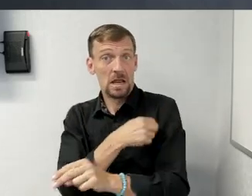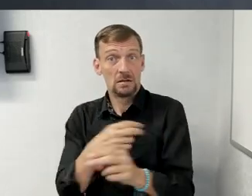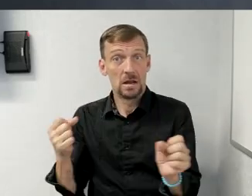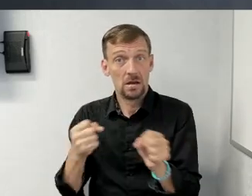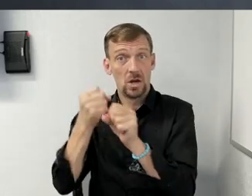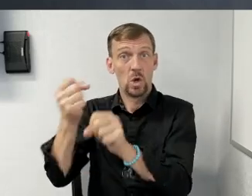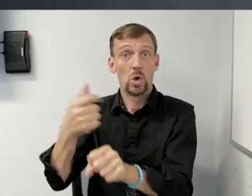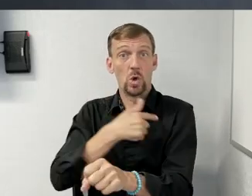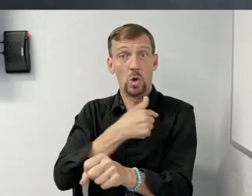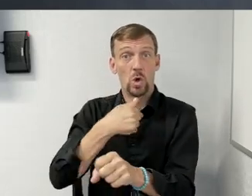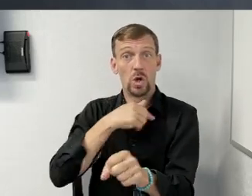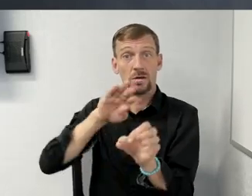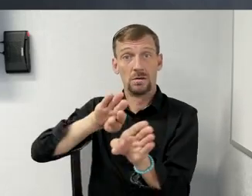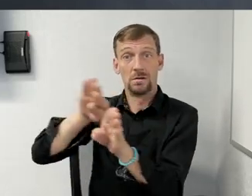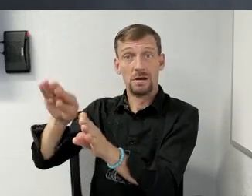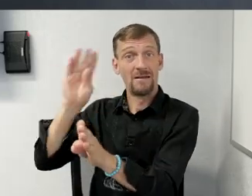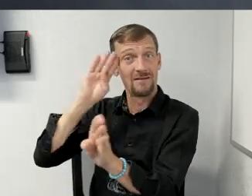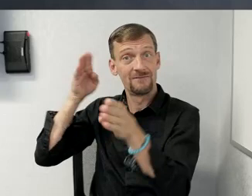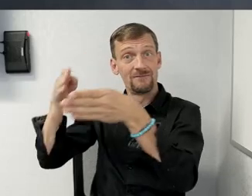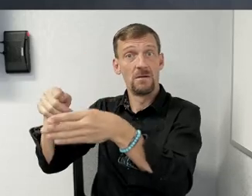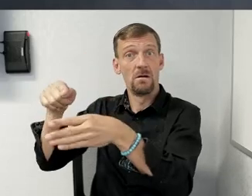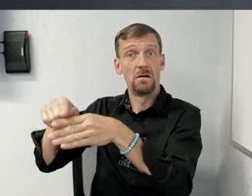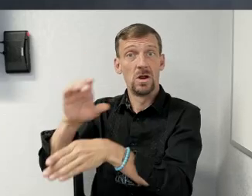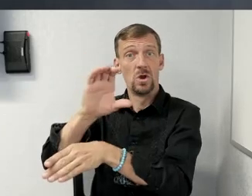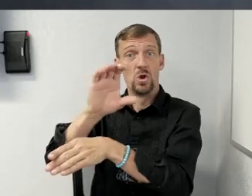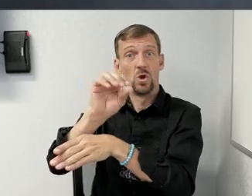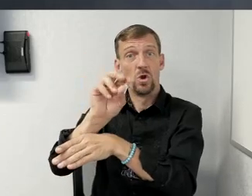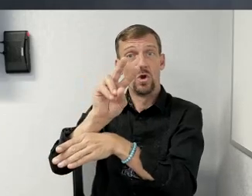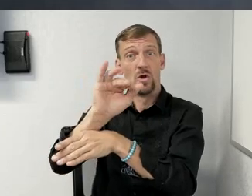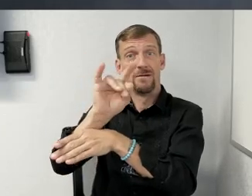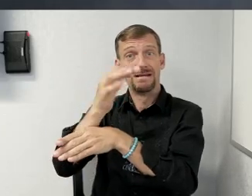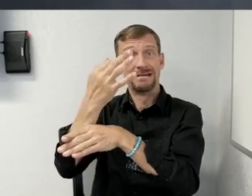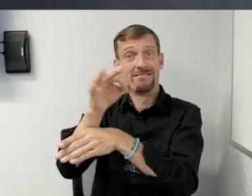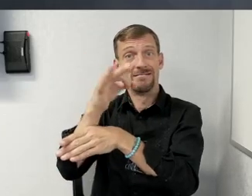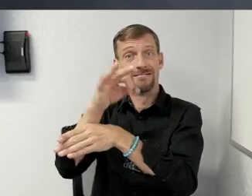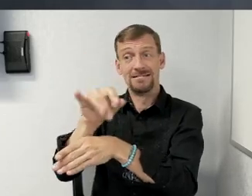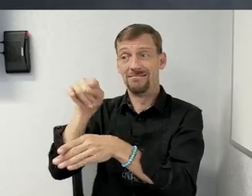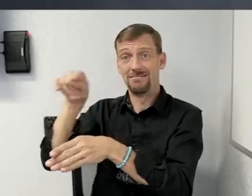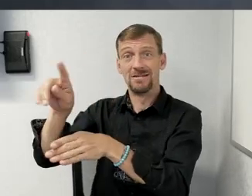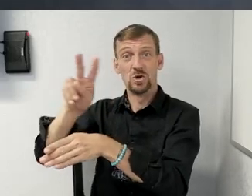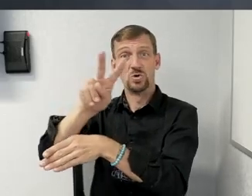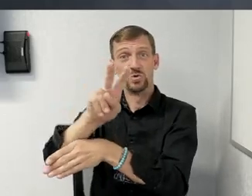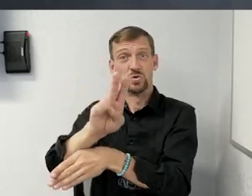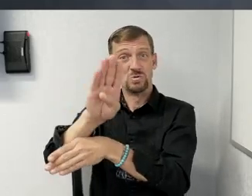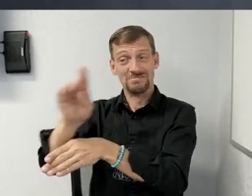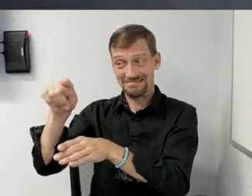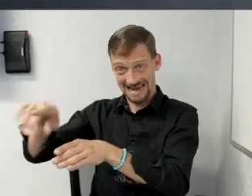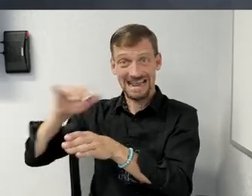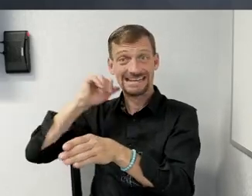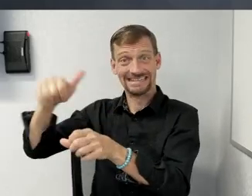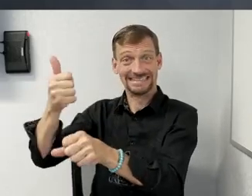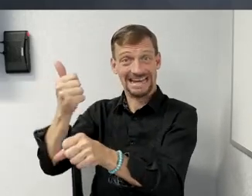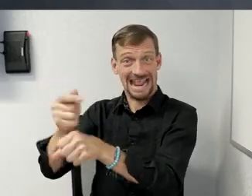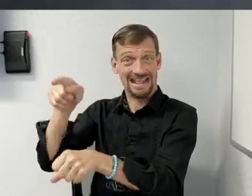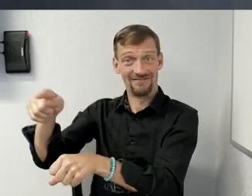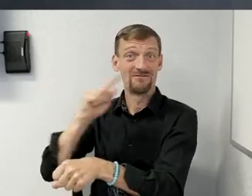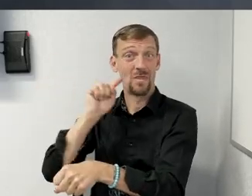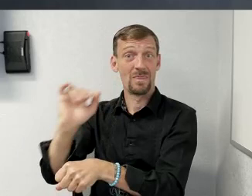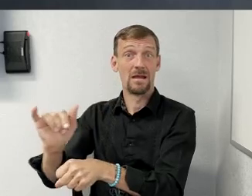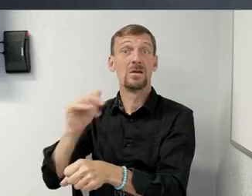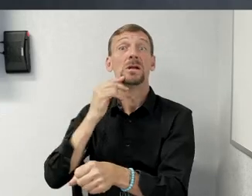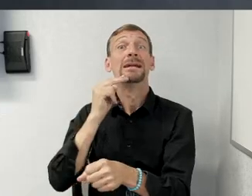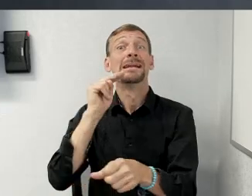2 South unit to be our COVID unit. So we have staff that are highly trained